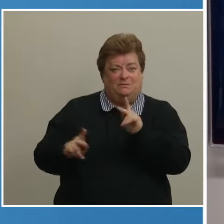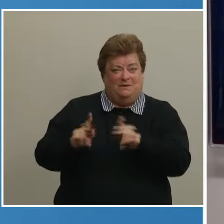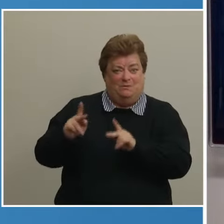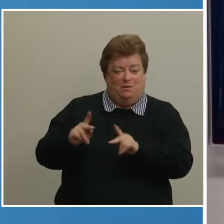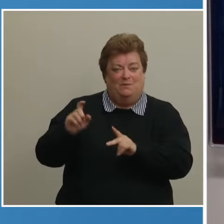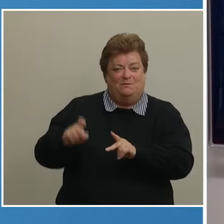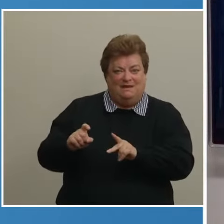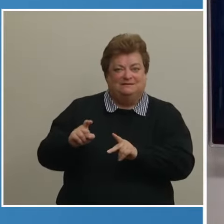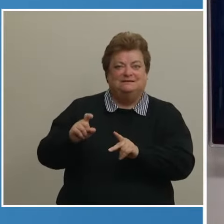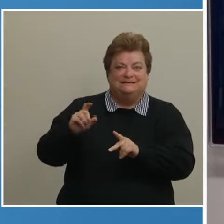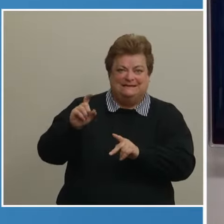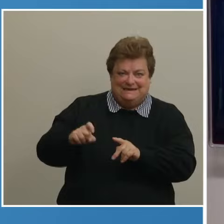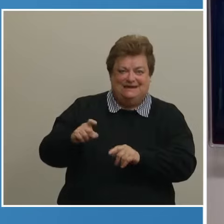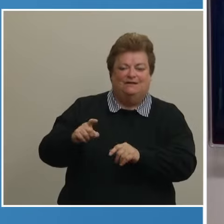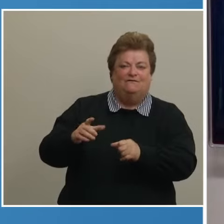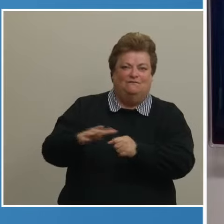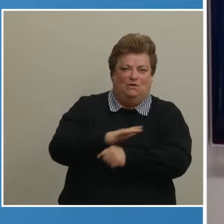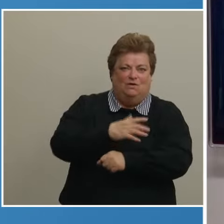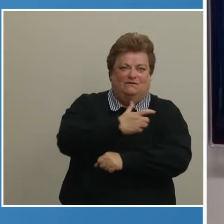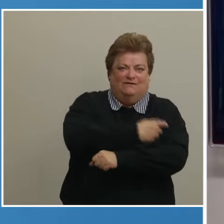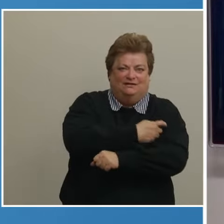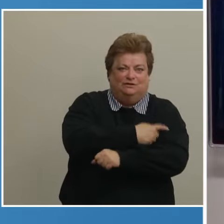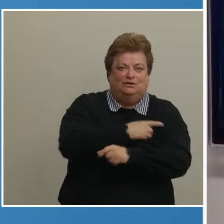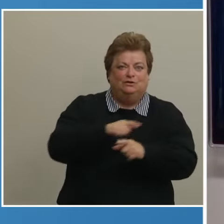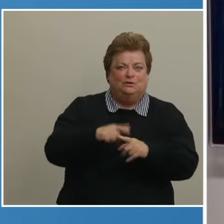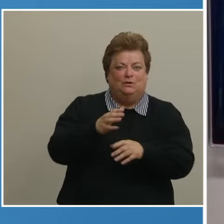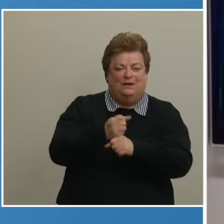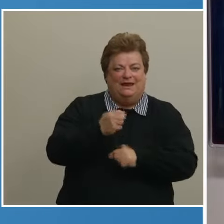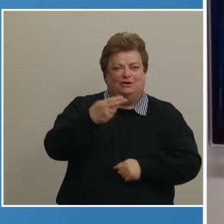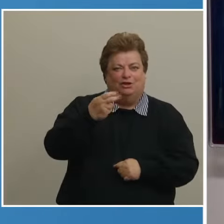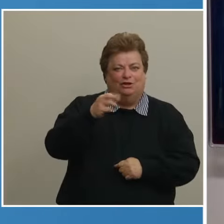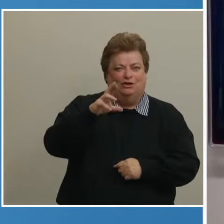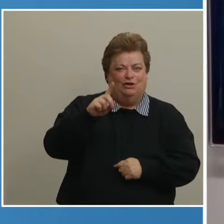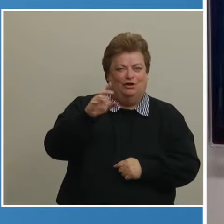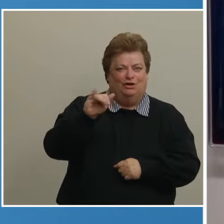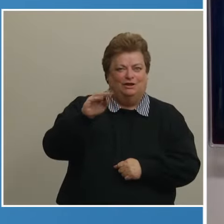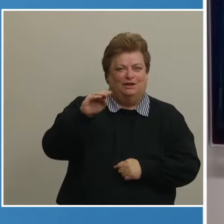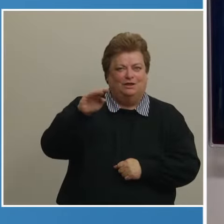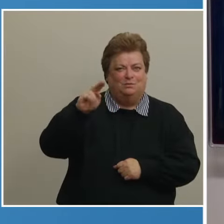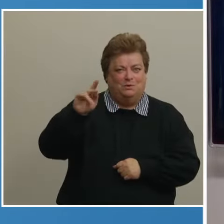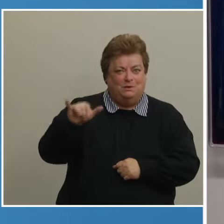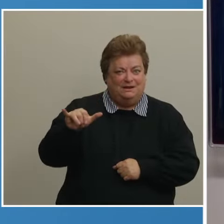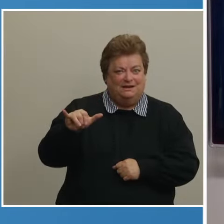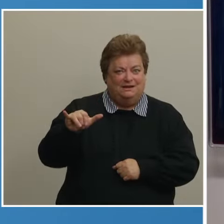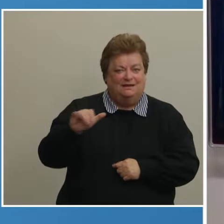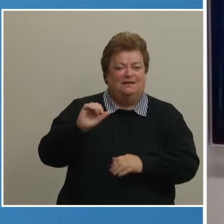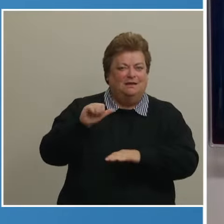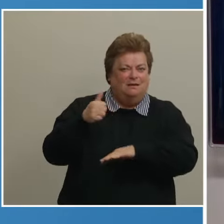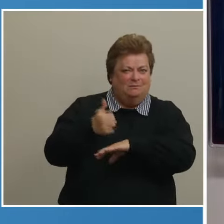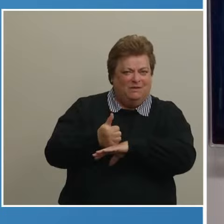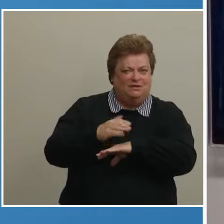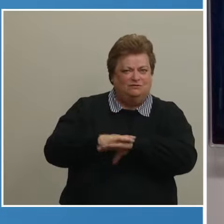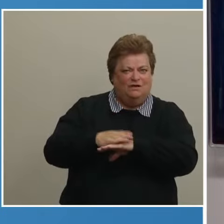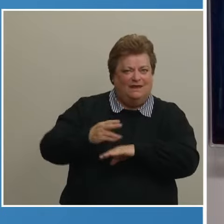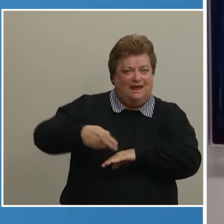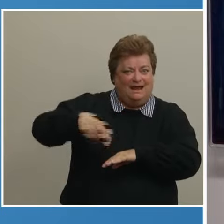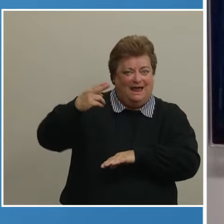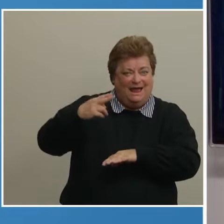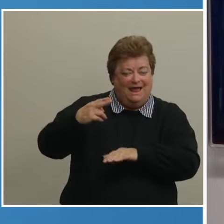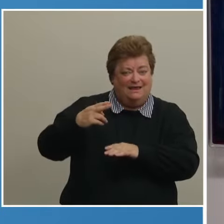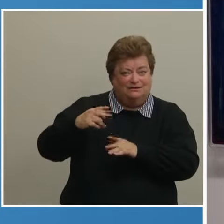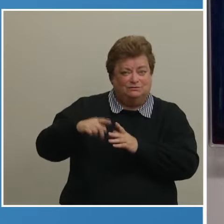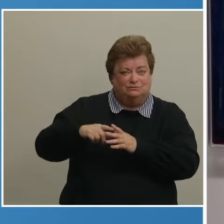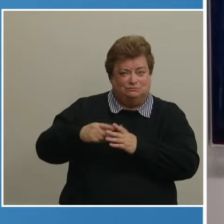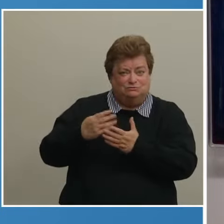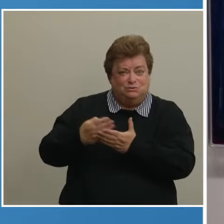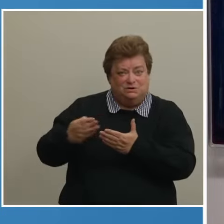to be vaccinated to achieve herd immunity. Based on these highly reputable sources, health departments set a